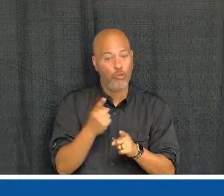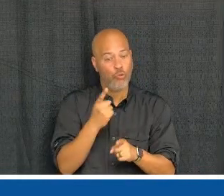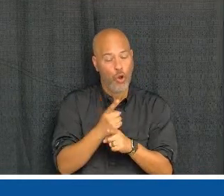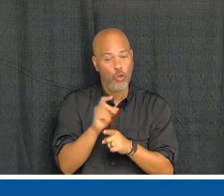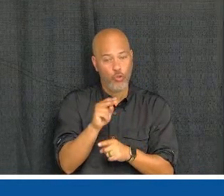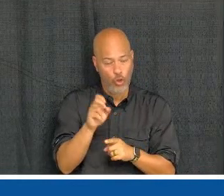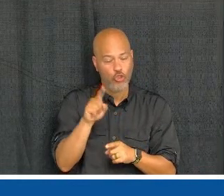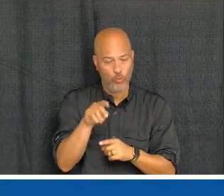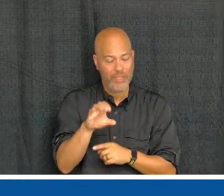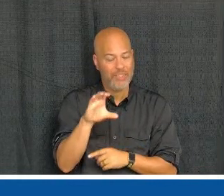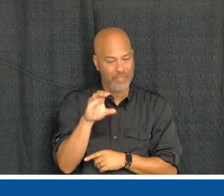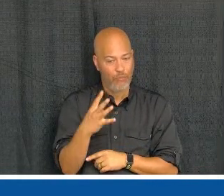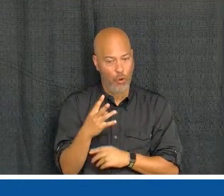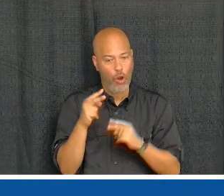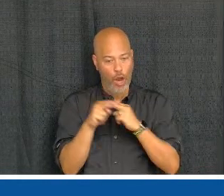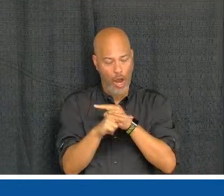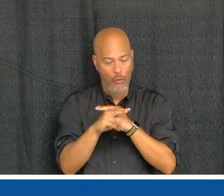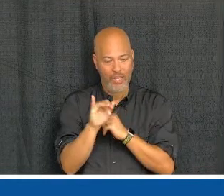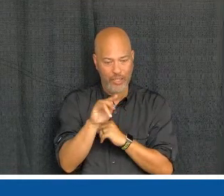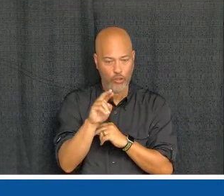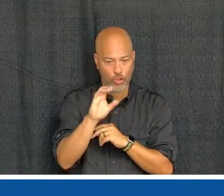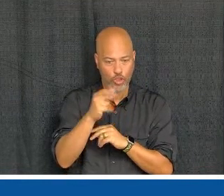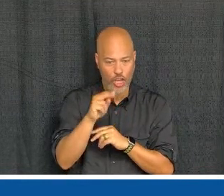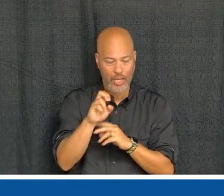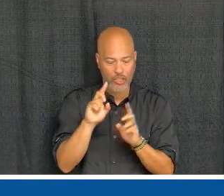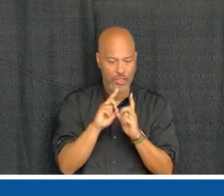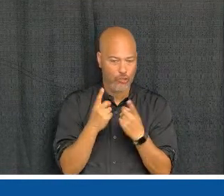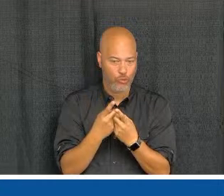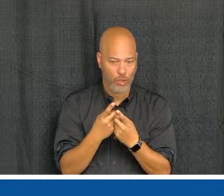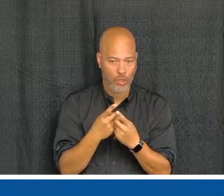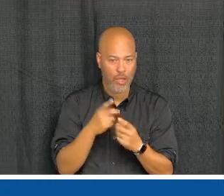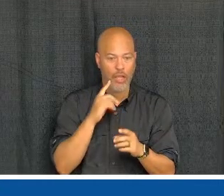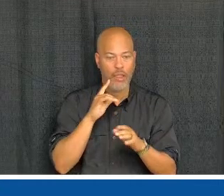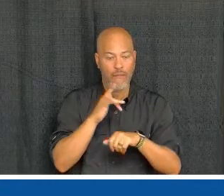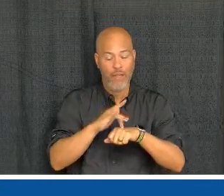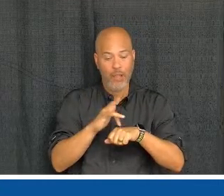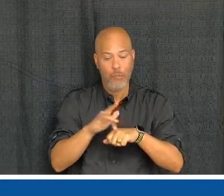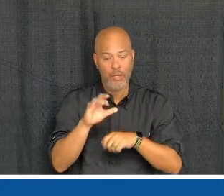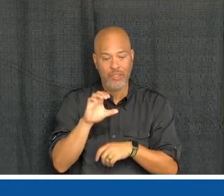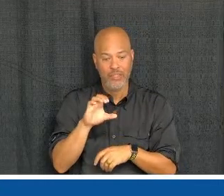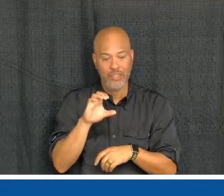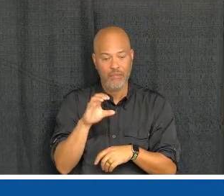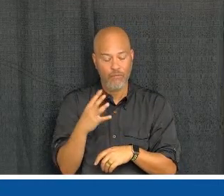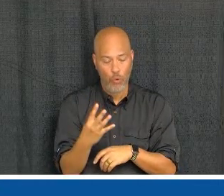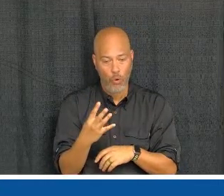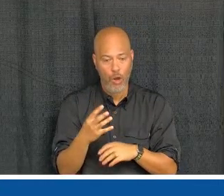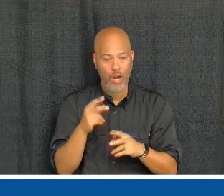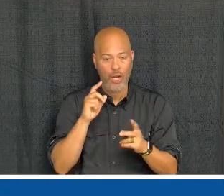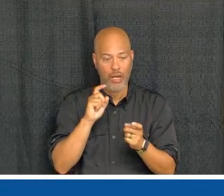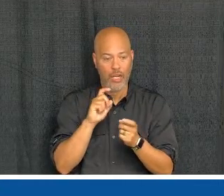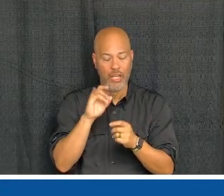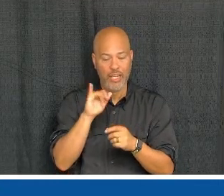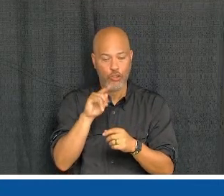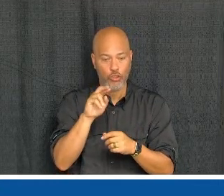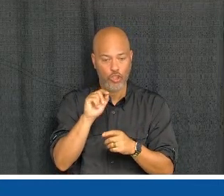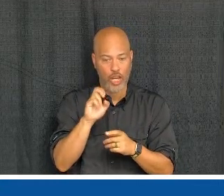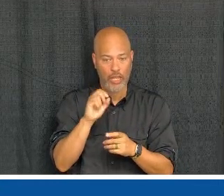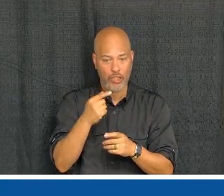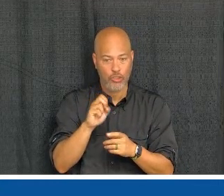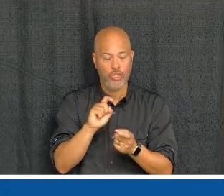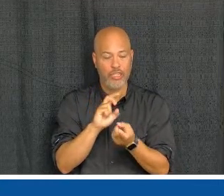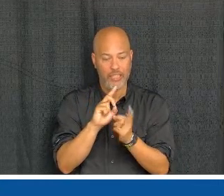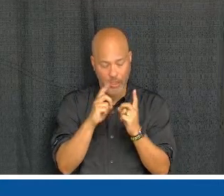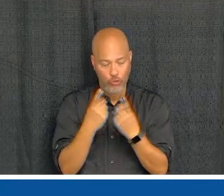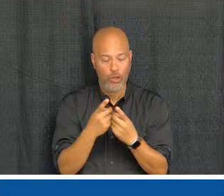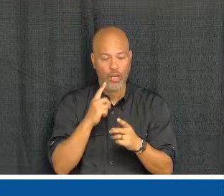remains C4 Highway Interchange Zoning District. The availability of C4 Highway Interchange District is limited to the areas